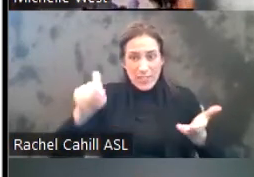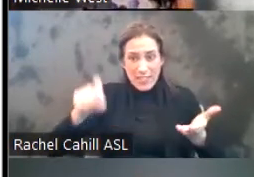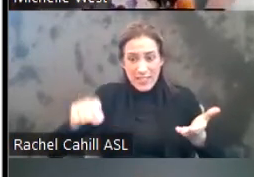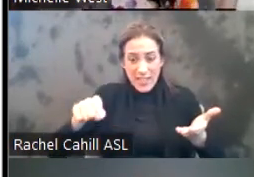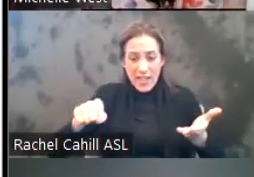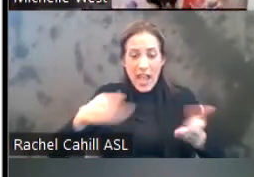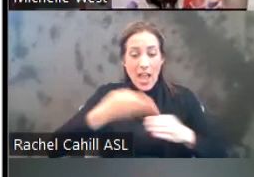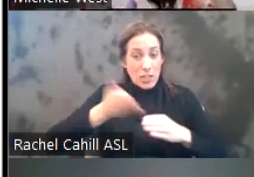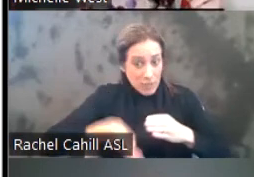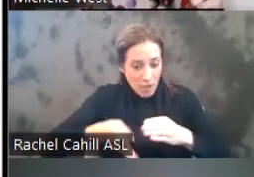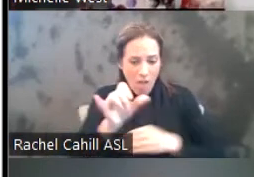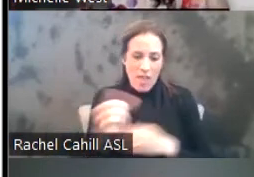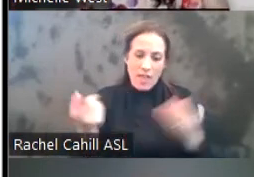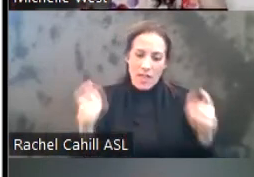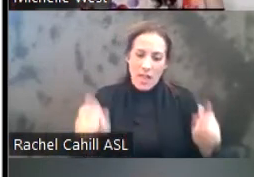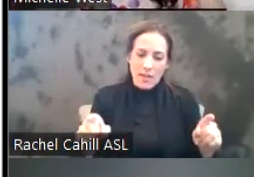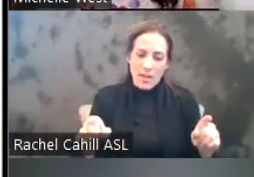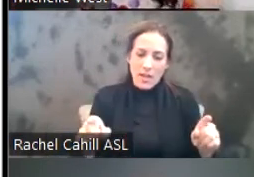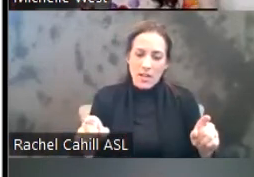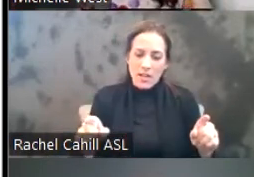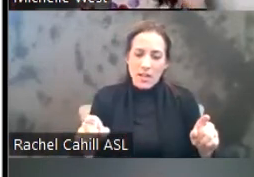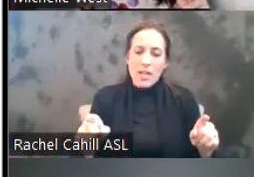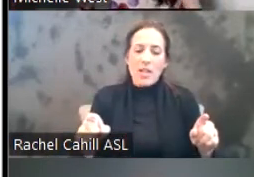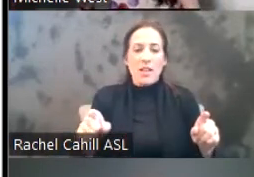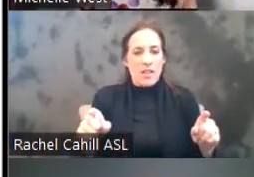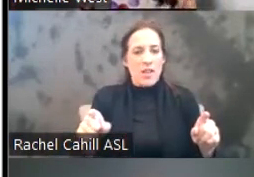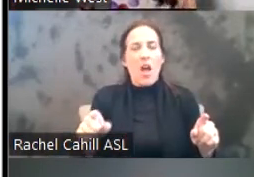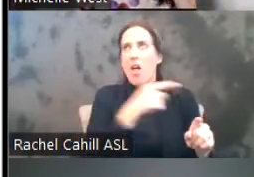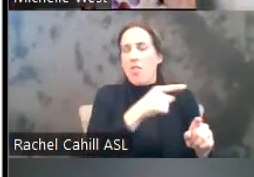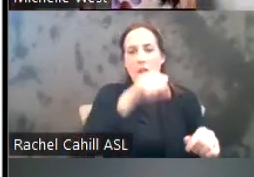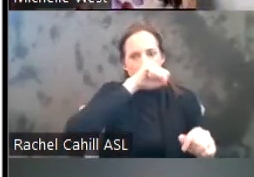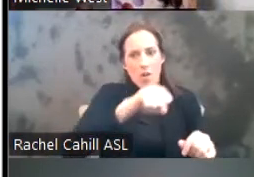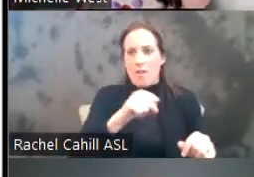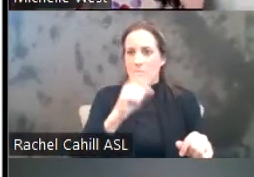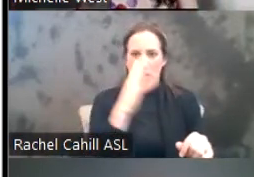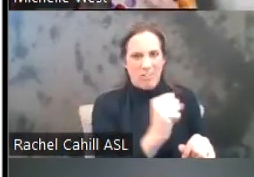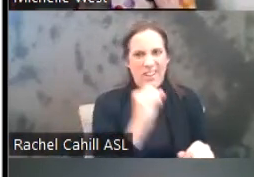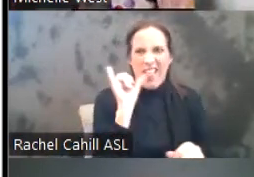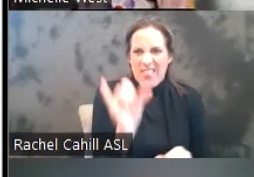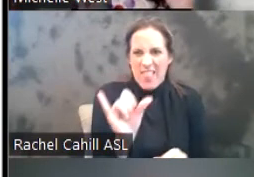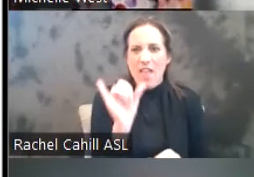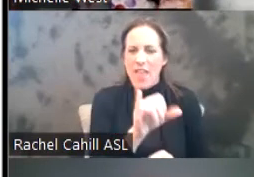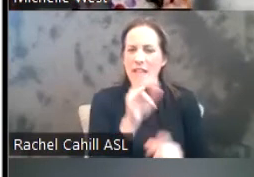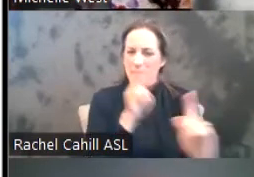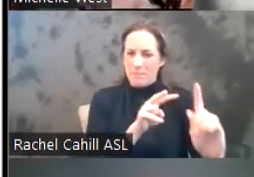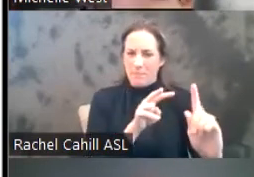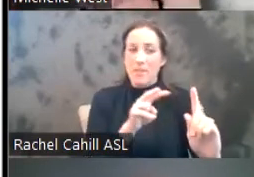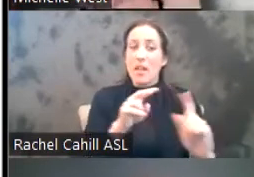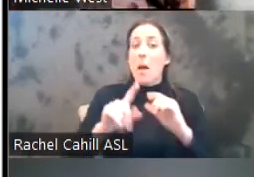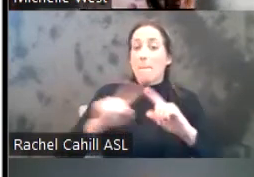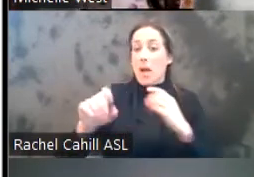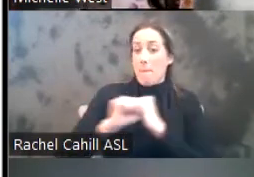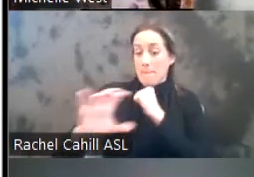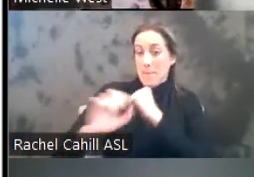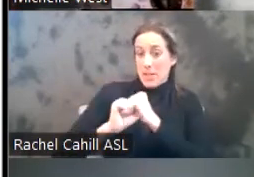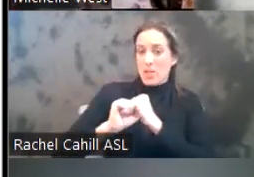result, and we're fixing that, they bite on that like crazy. So that's the angle. The pitch is basically how you're